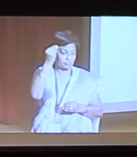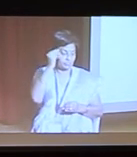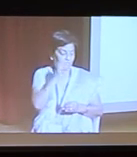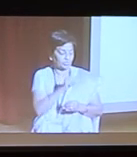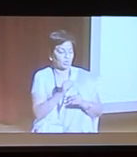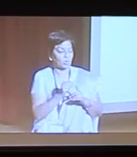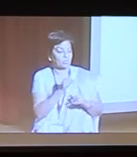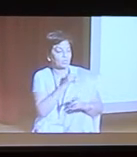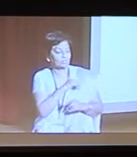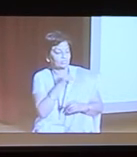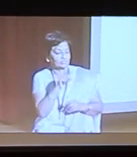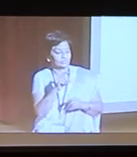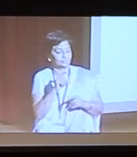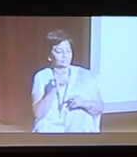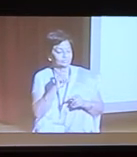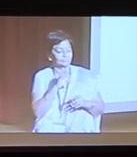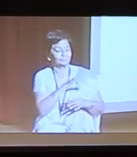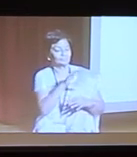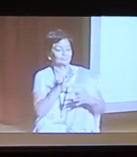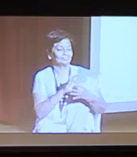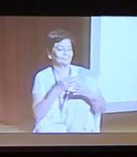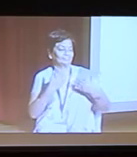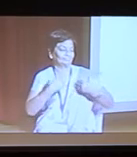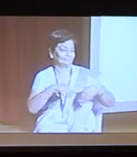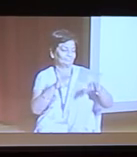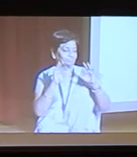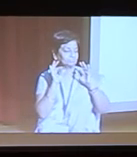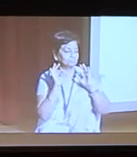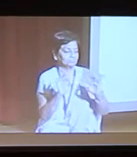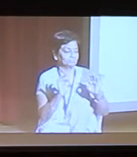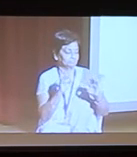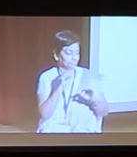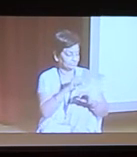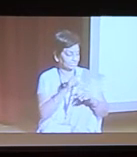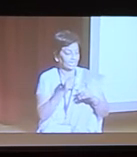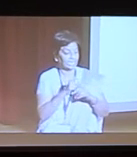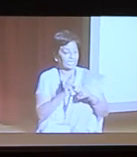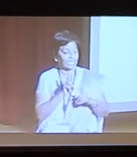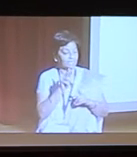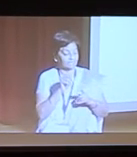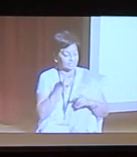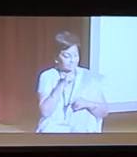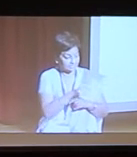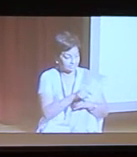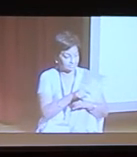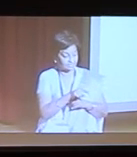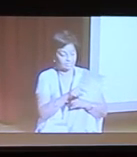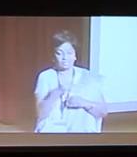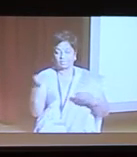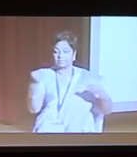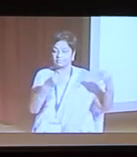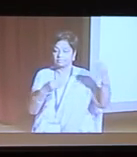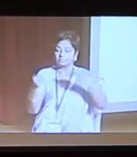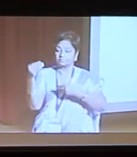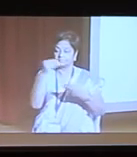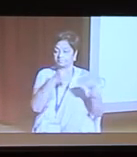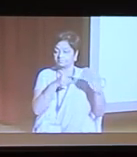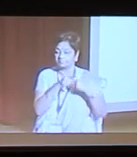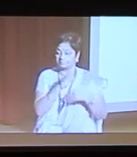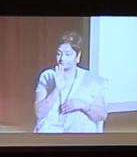confidence with more complex graphics and effectiveness for devices audio describing the